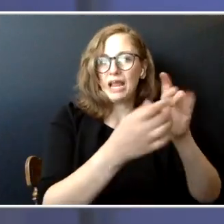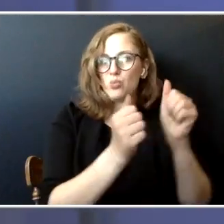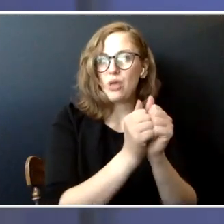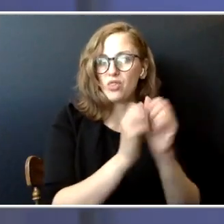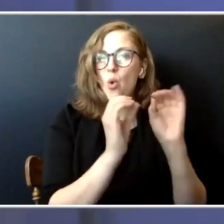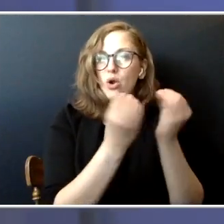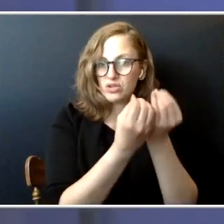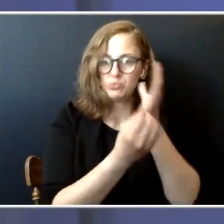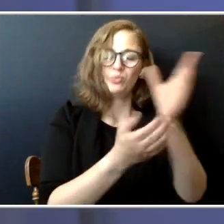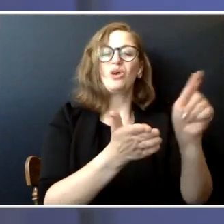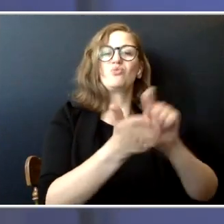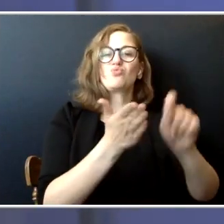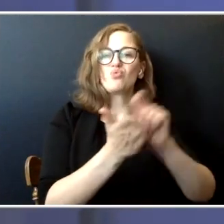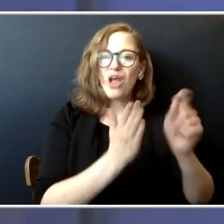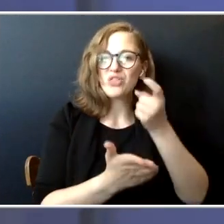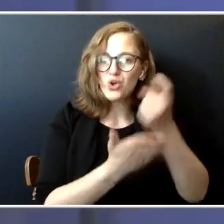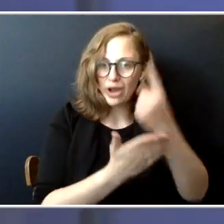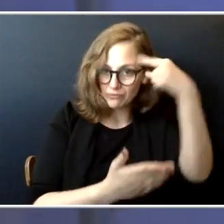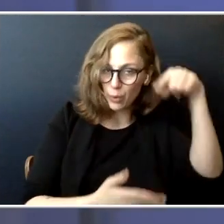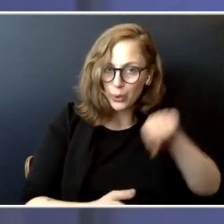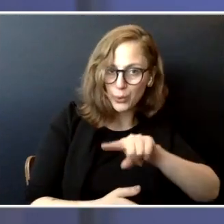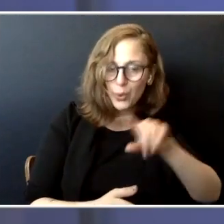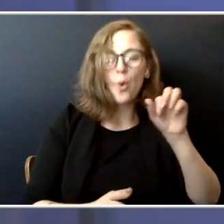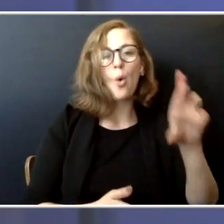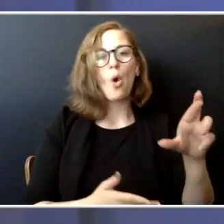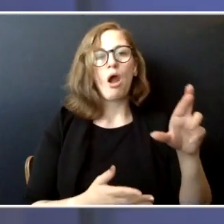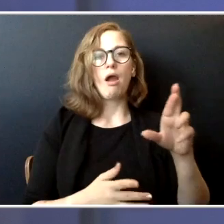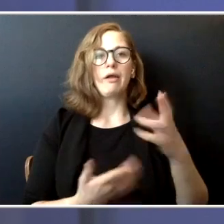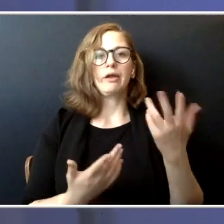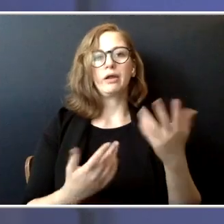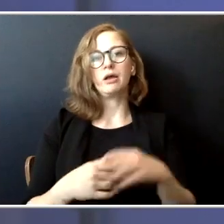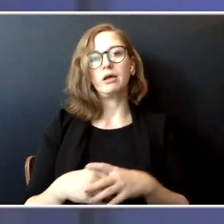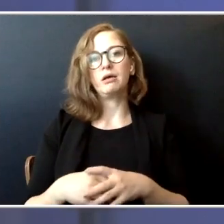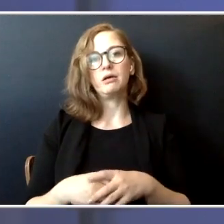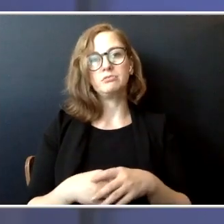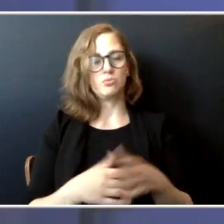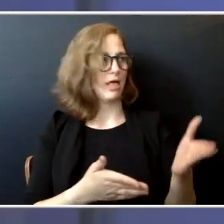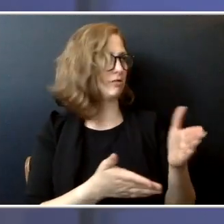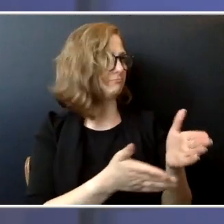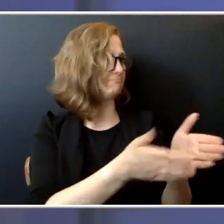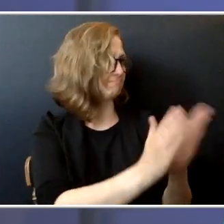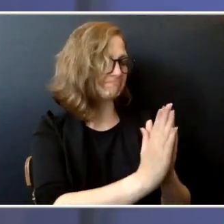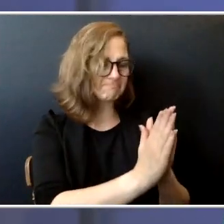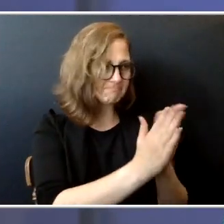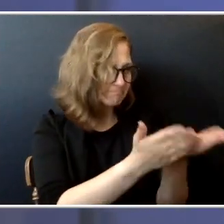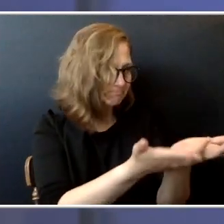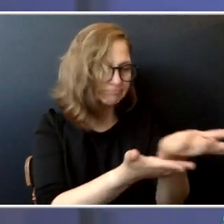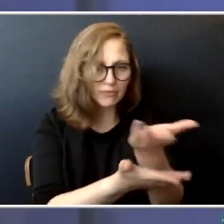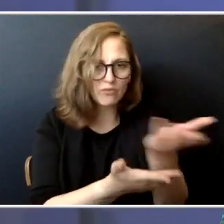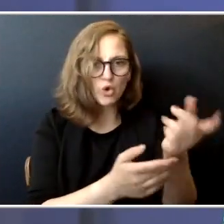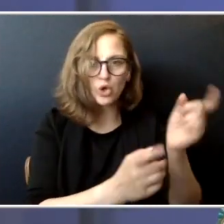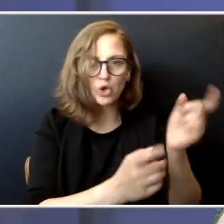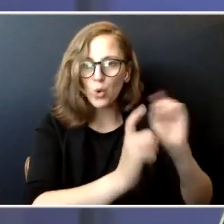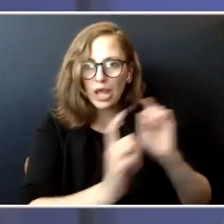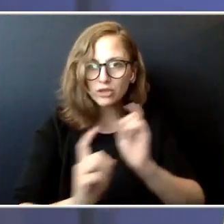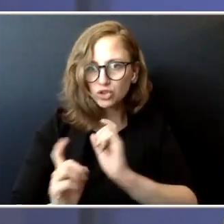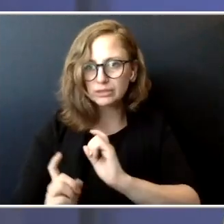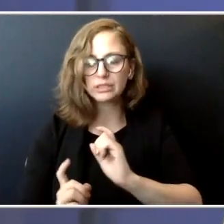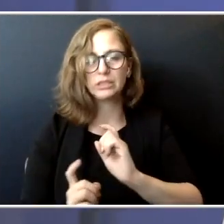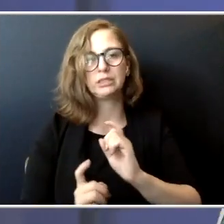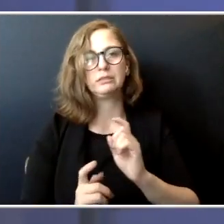you, or ask for donations, private donations, to help fund money